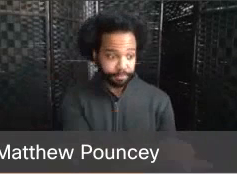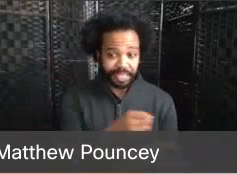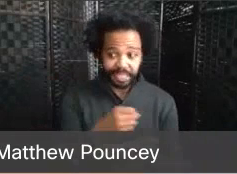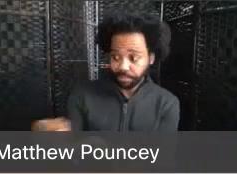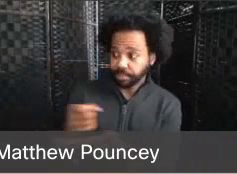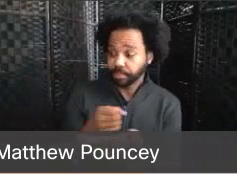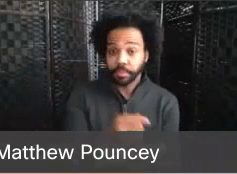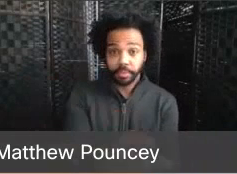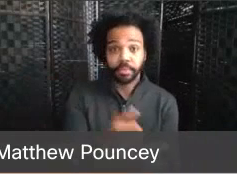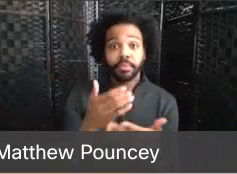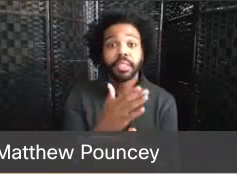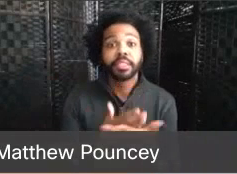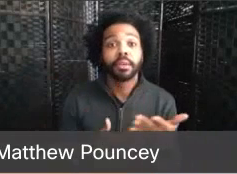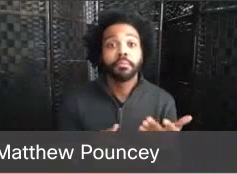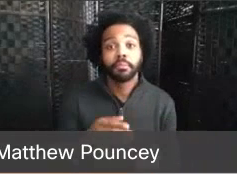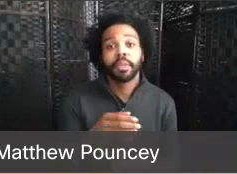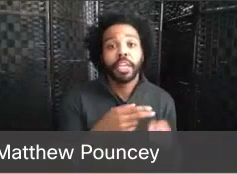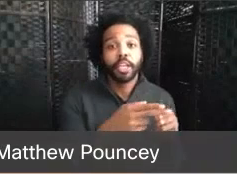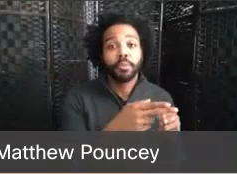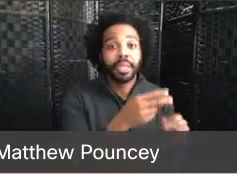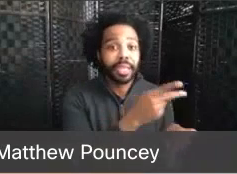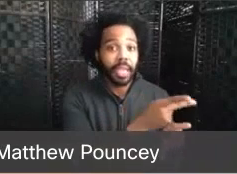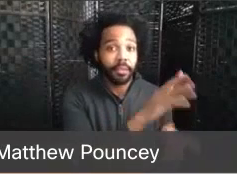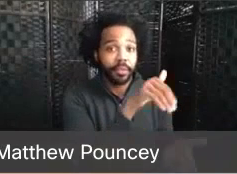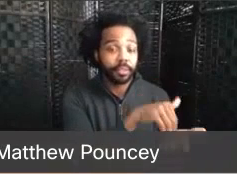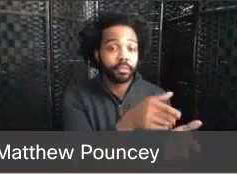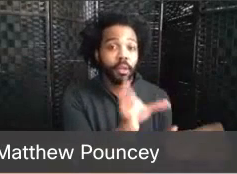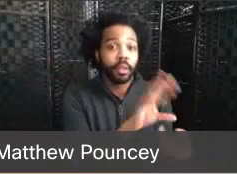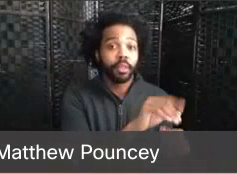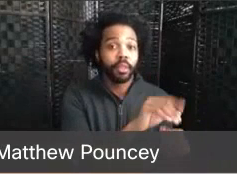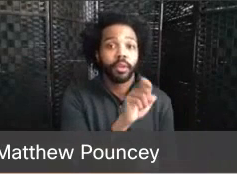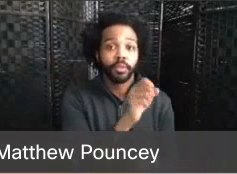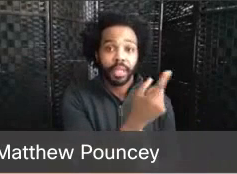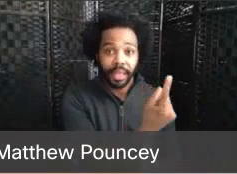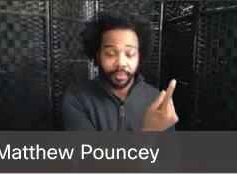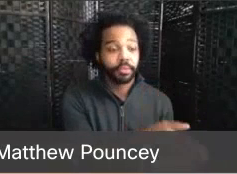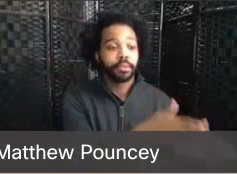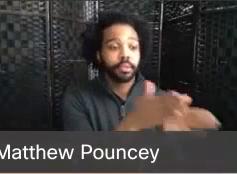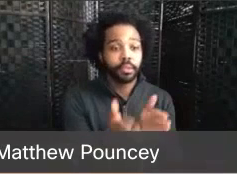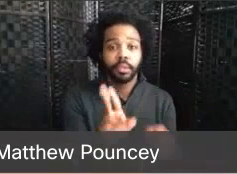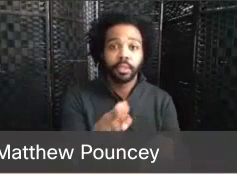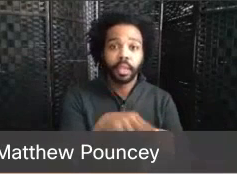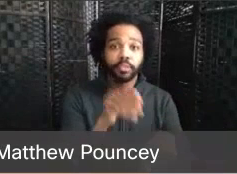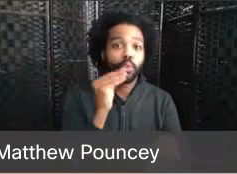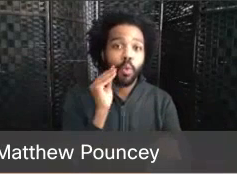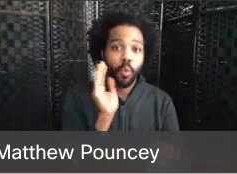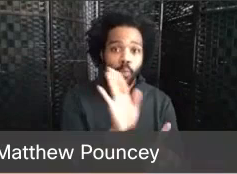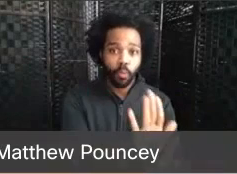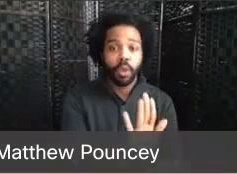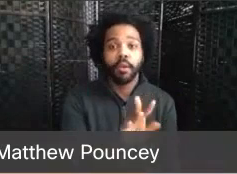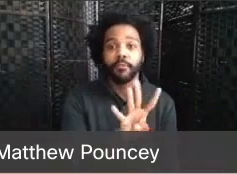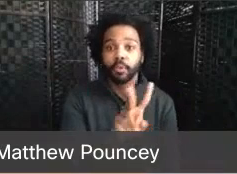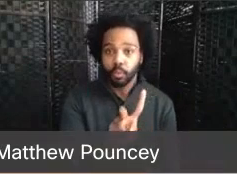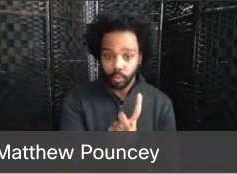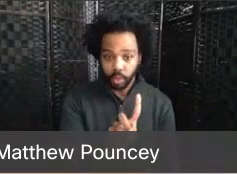in intermediate care facilities, we have had 111 people. In natural home, 41. In